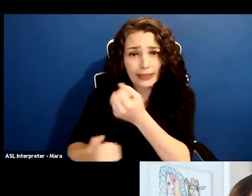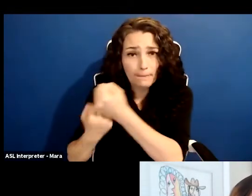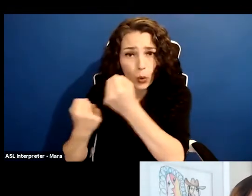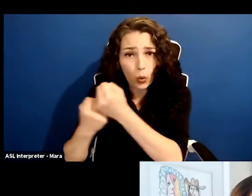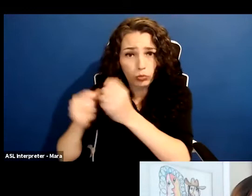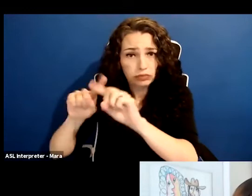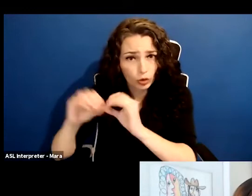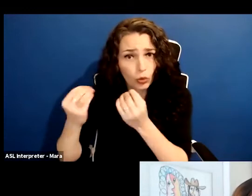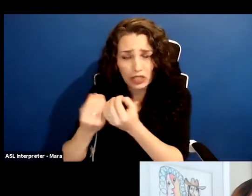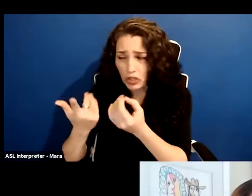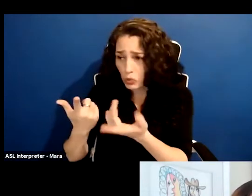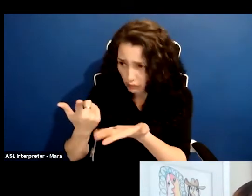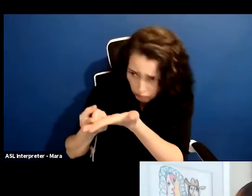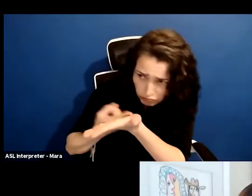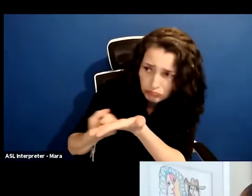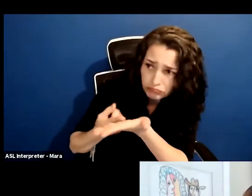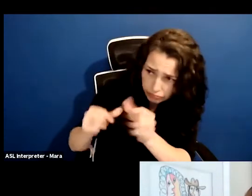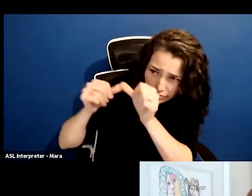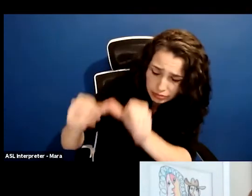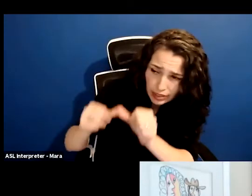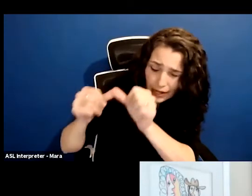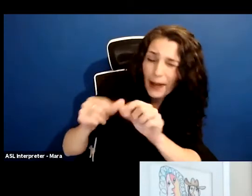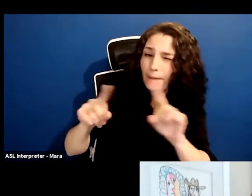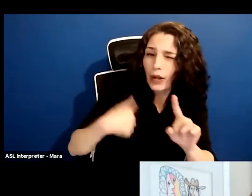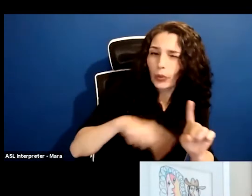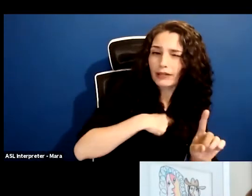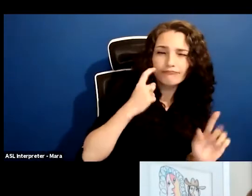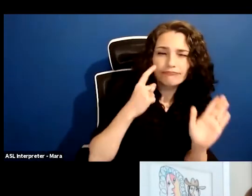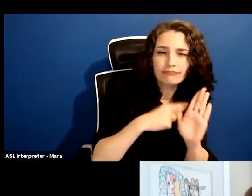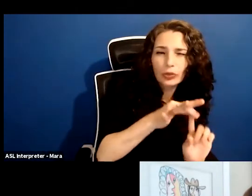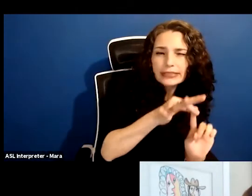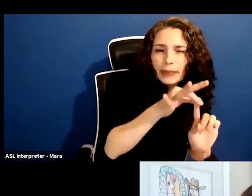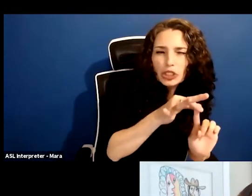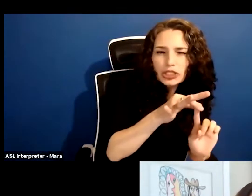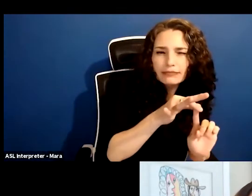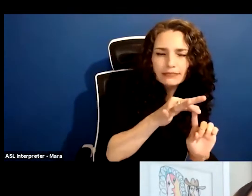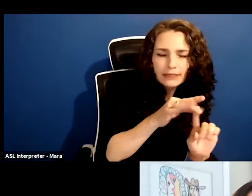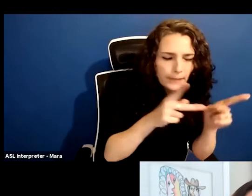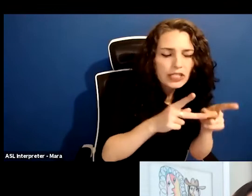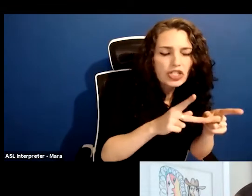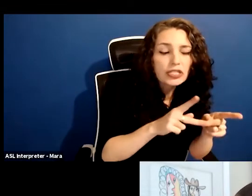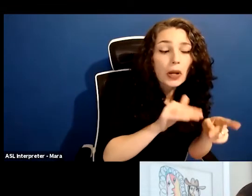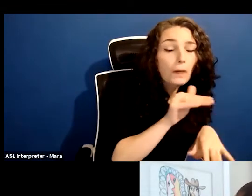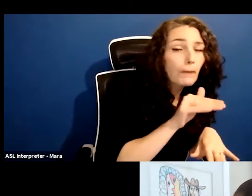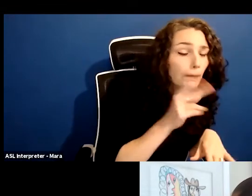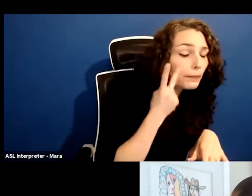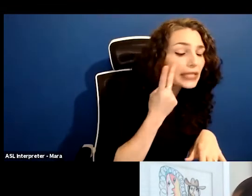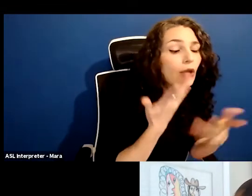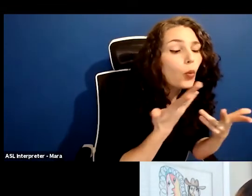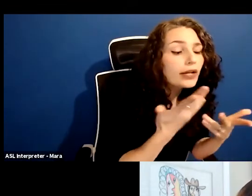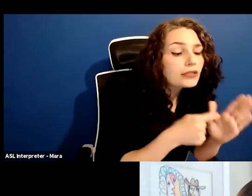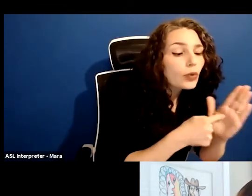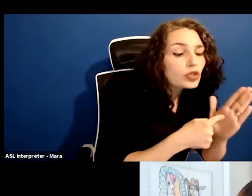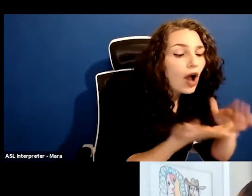dialogue. But we also recognize that we were uniquely positioned to lean in and not just look at what representation looks like on